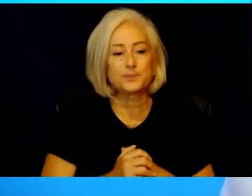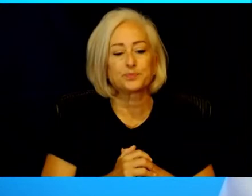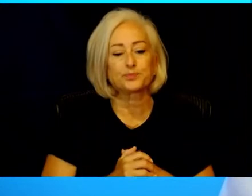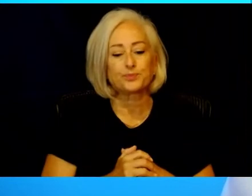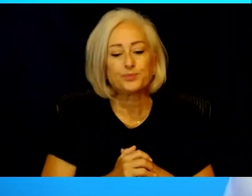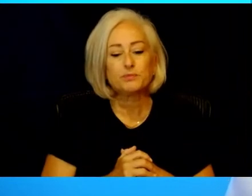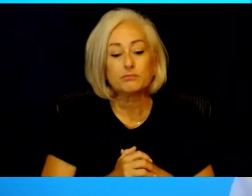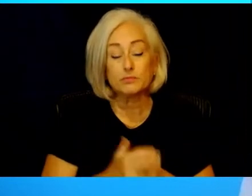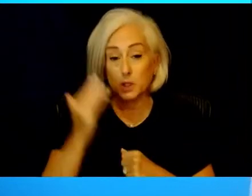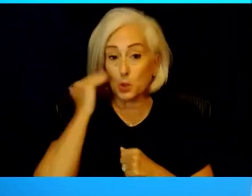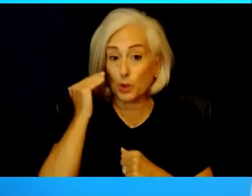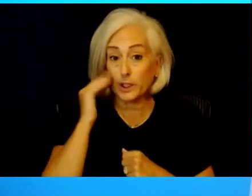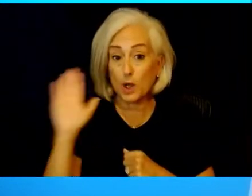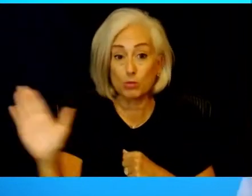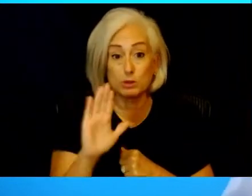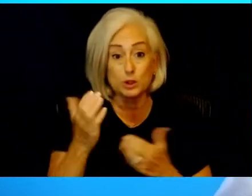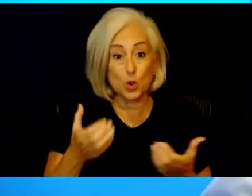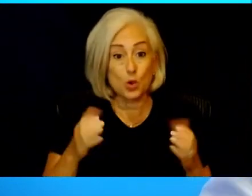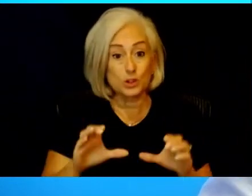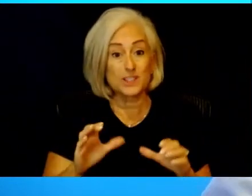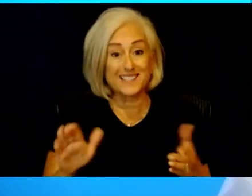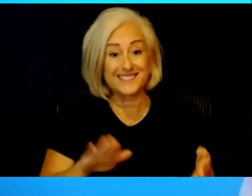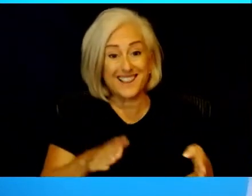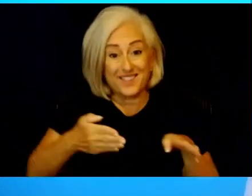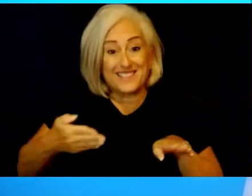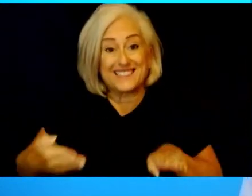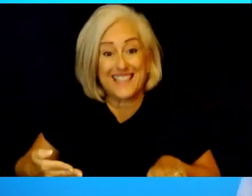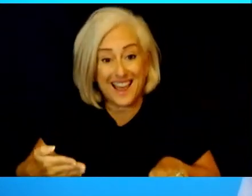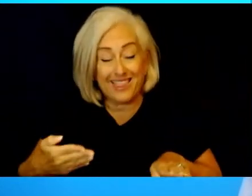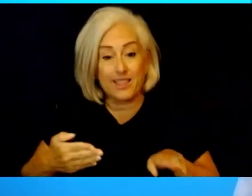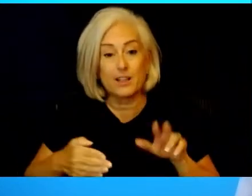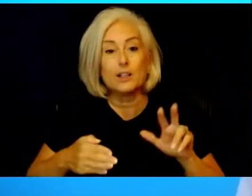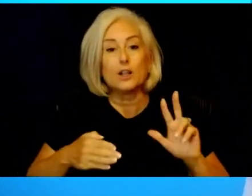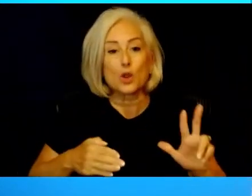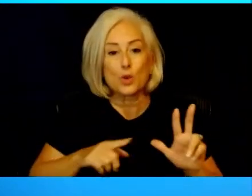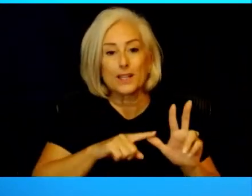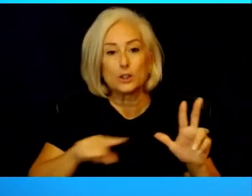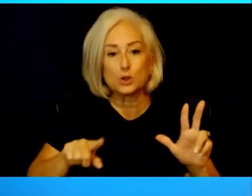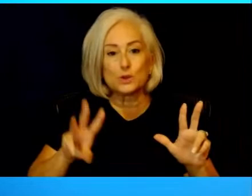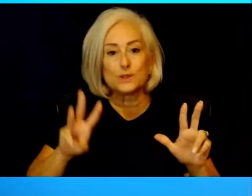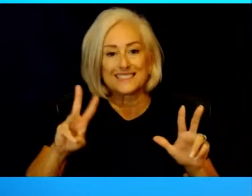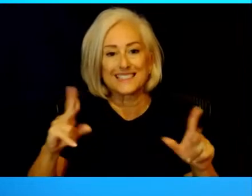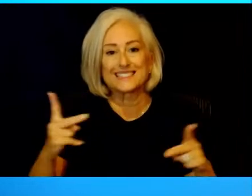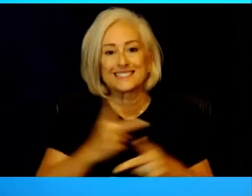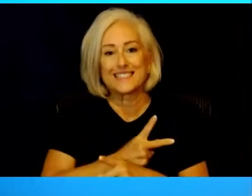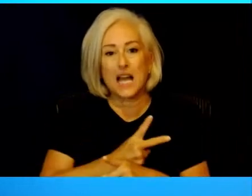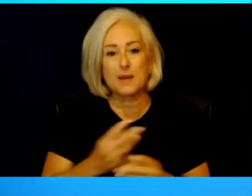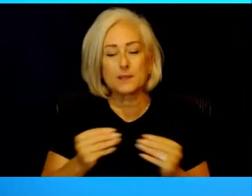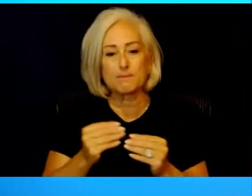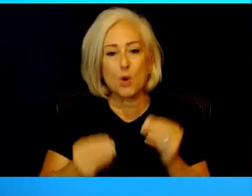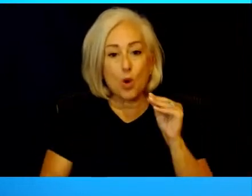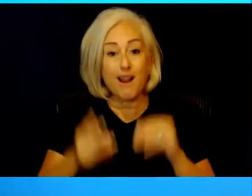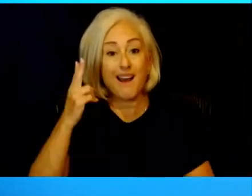your chance of death is anywhere from 3 to 6 times higher if you are not up to date with your vaccine as well. So